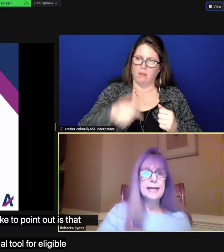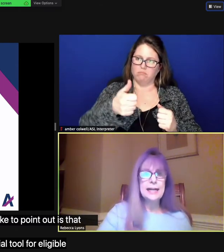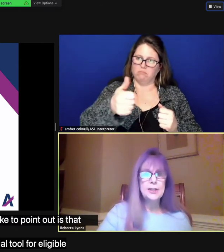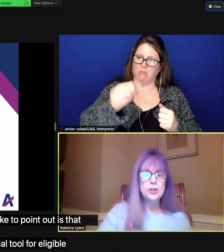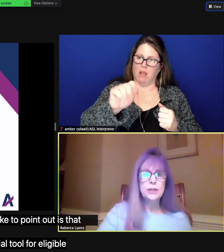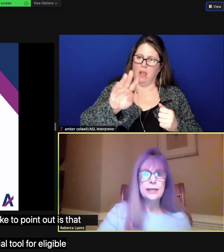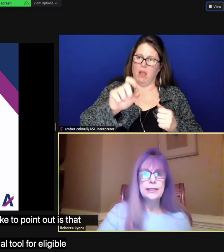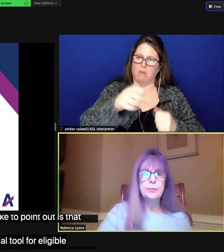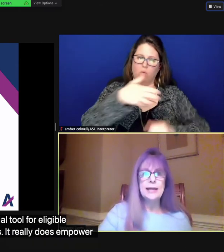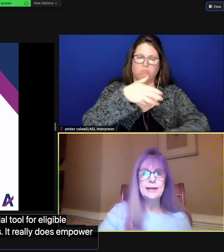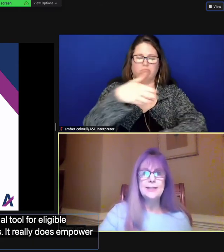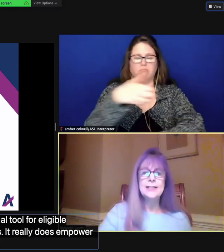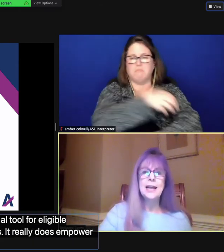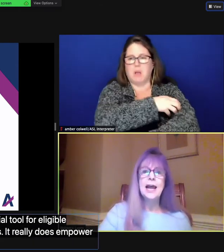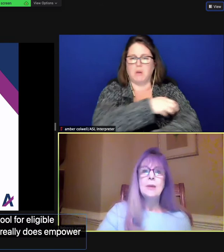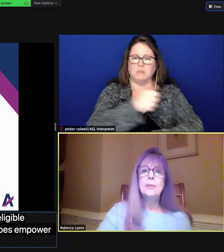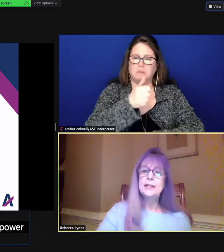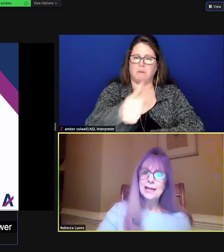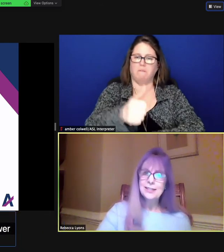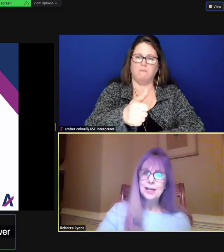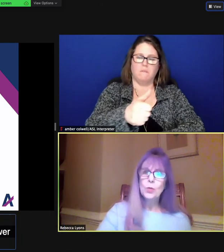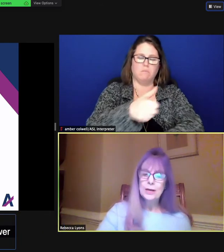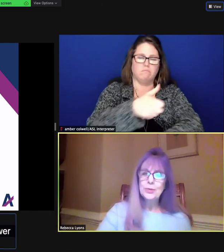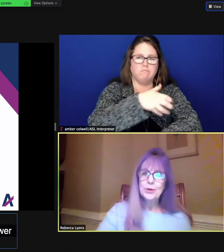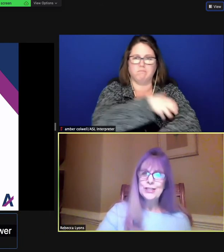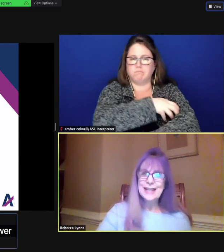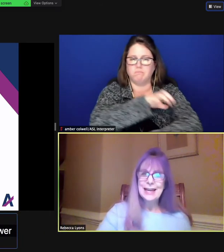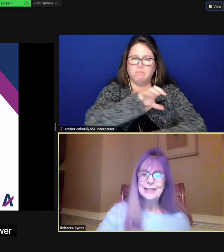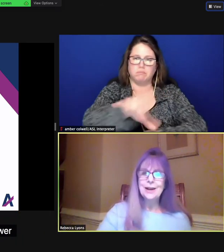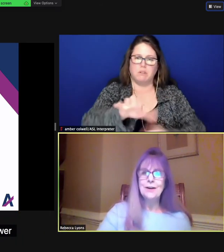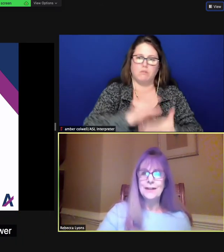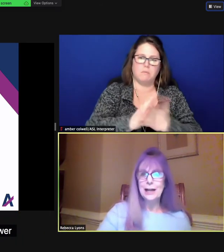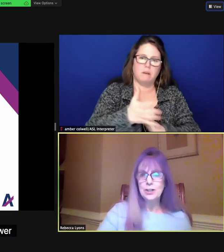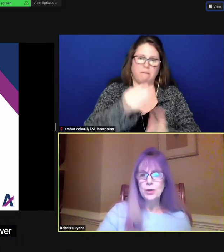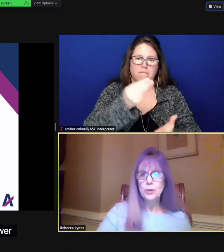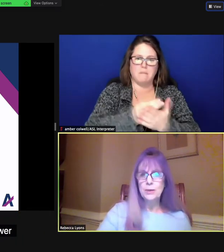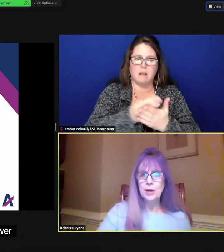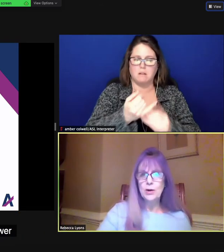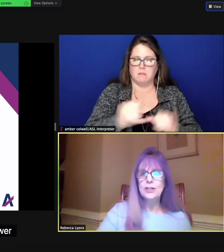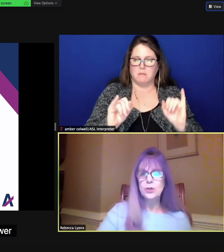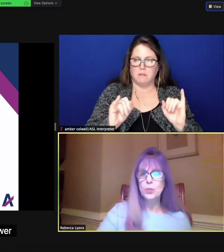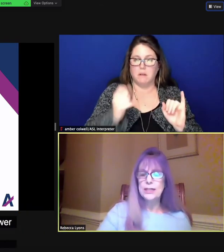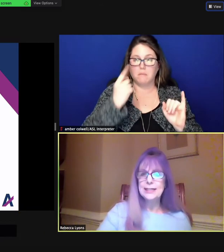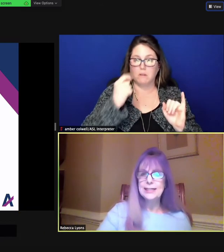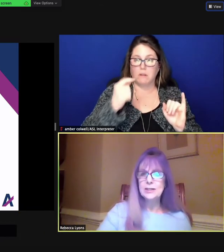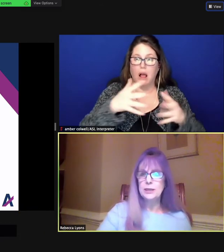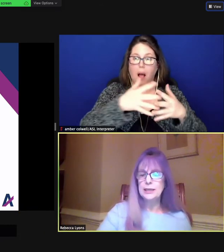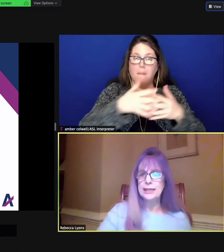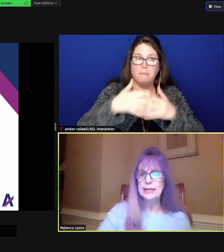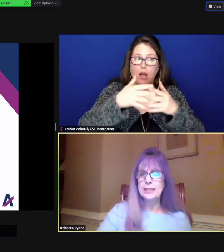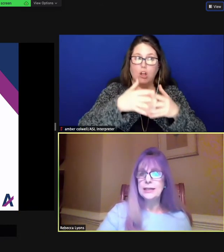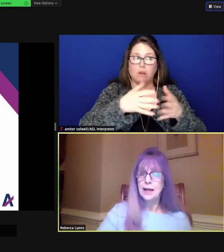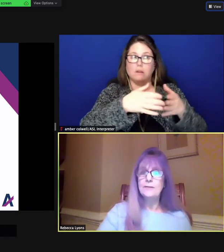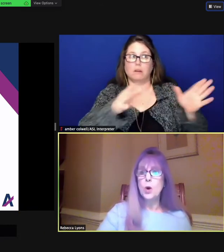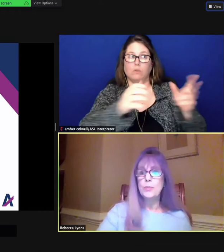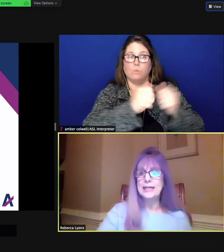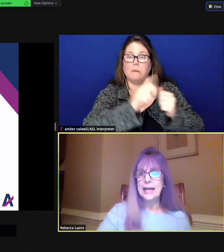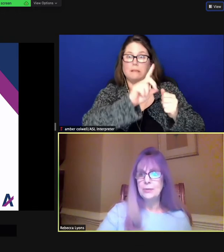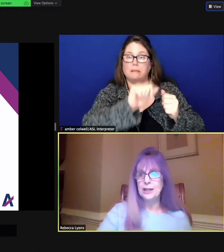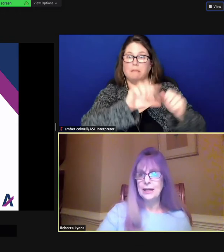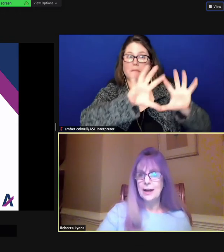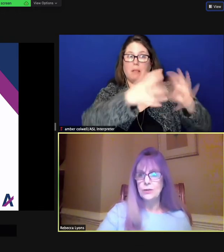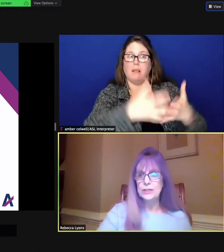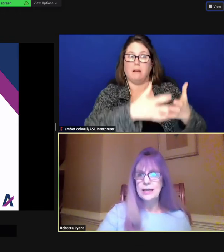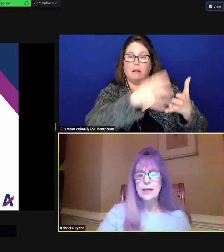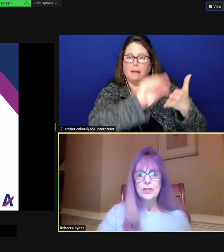self-determination, financial independence, but less than 1% of eligible Americans with disabilities have opened